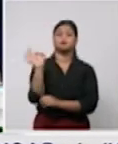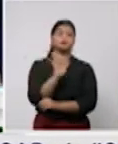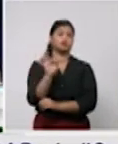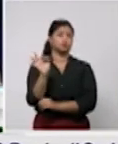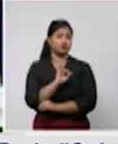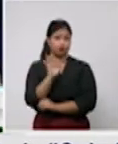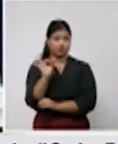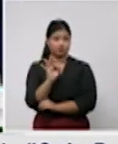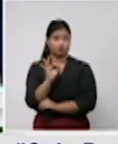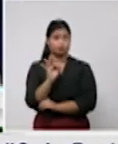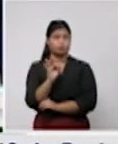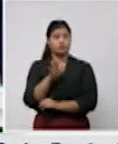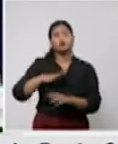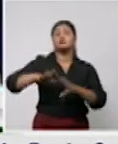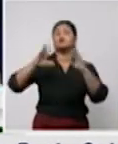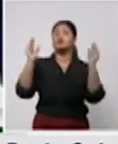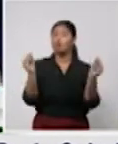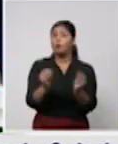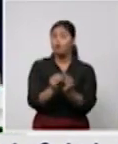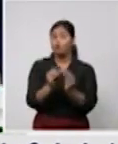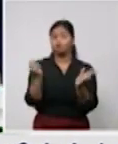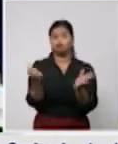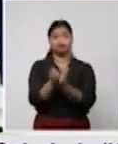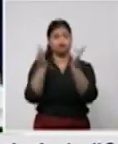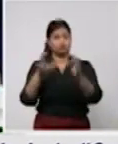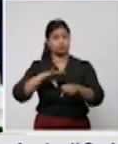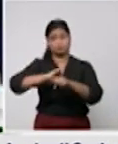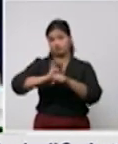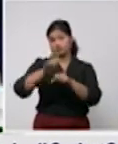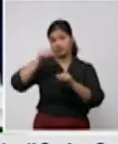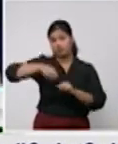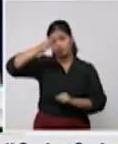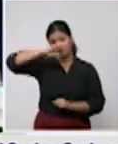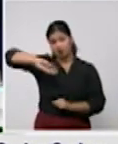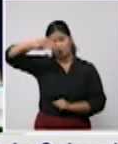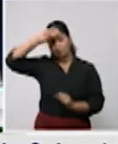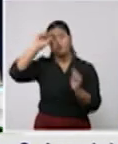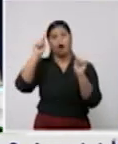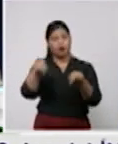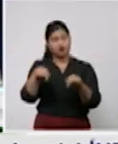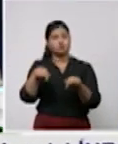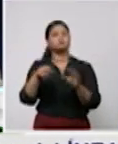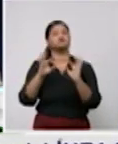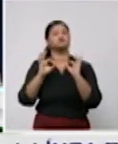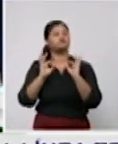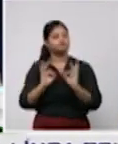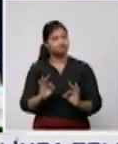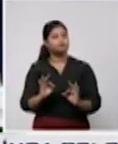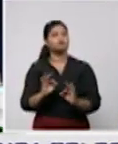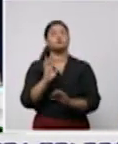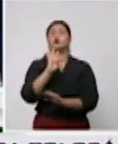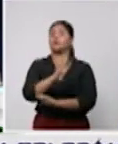cases. Of the 93 confirmed cases yesterday, 49 people,